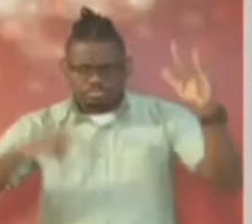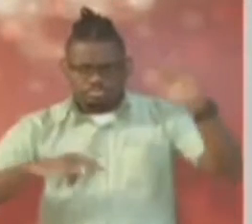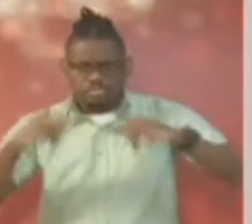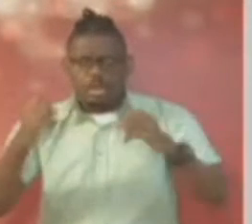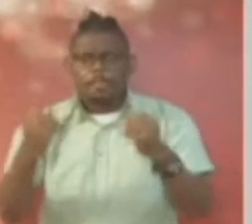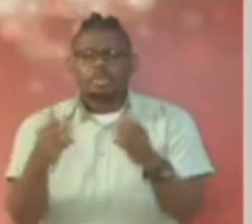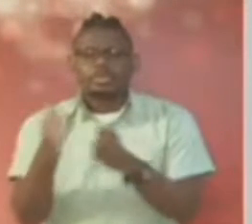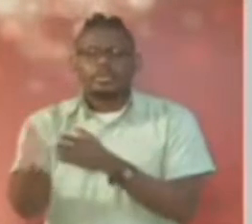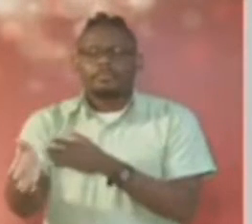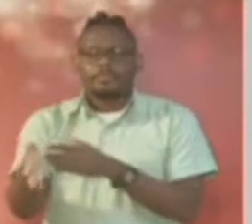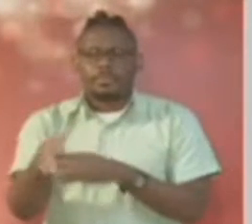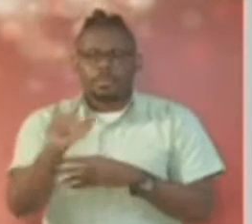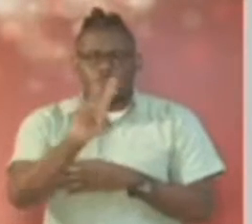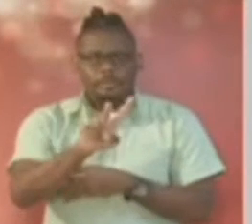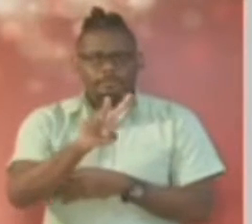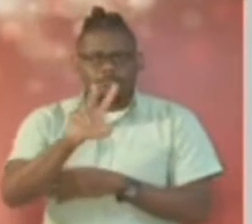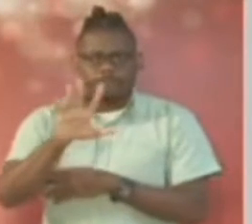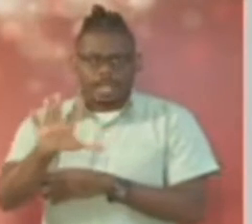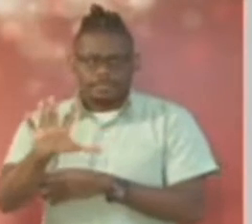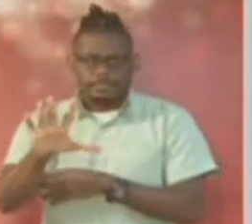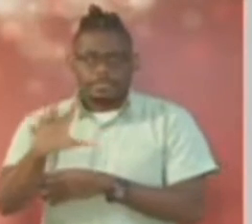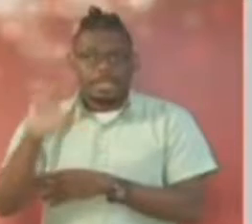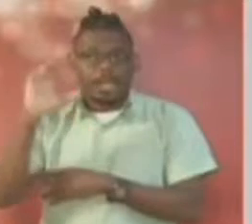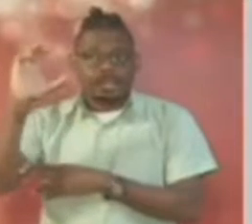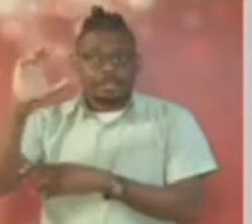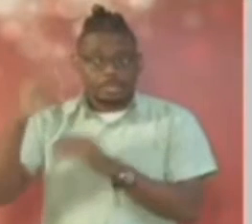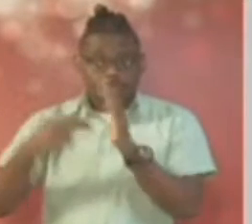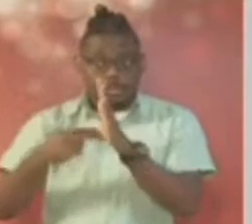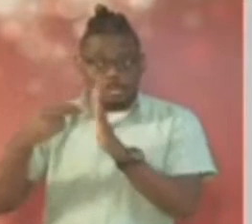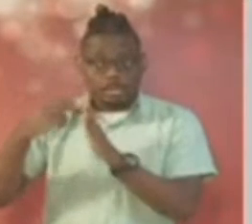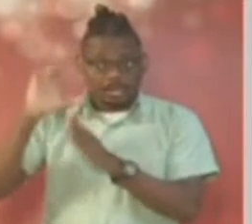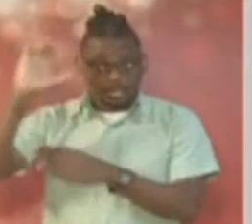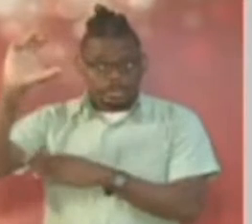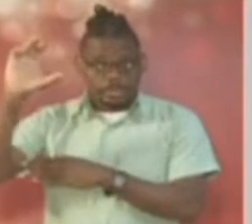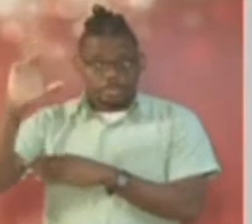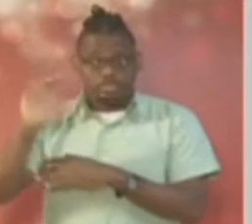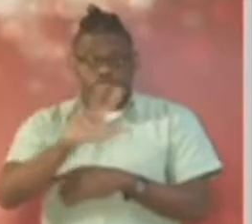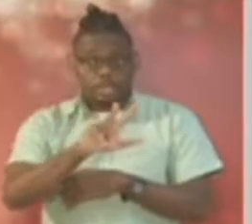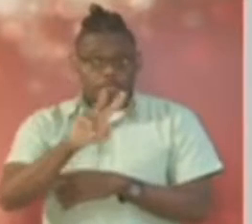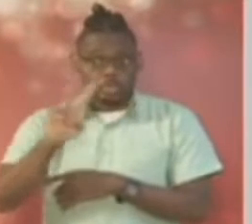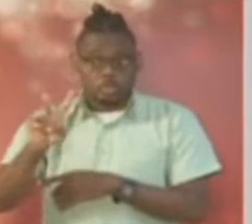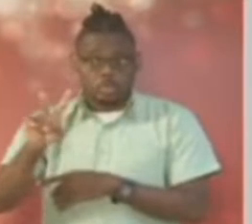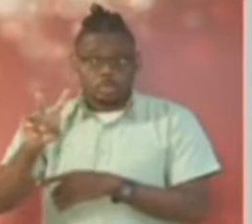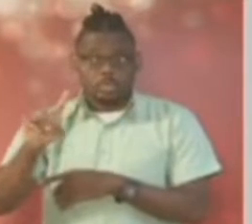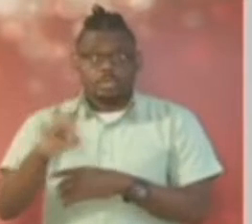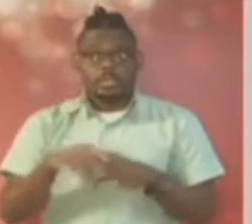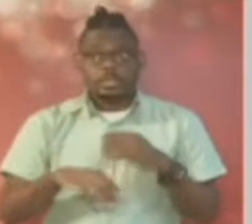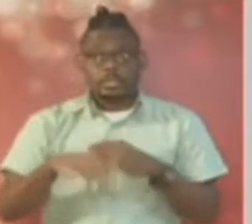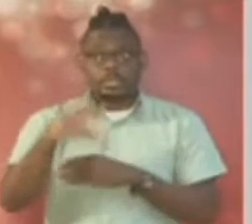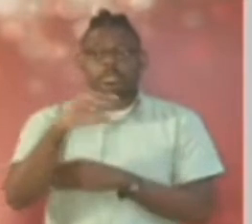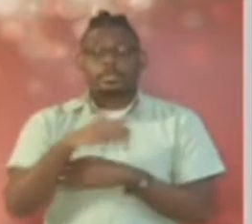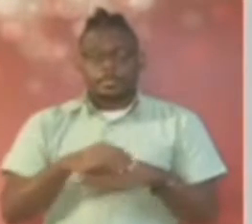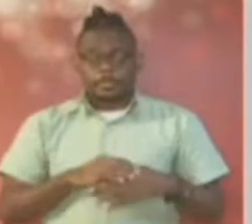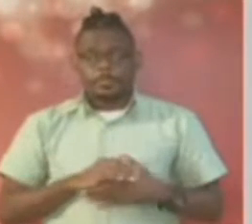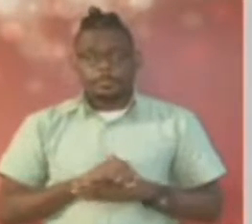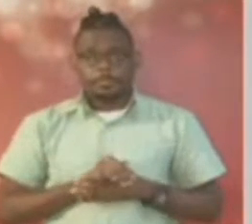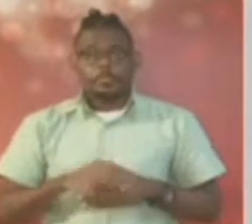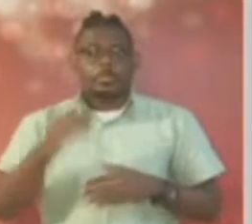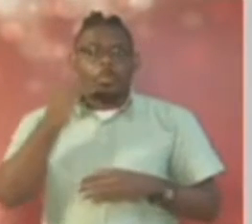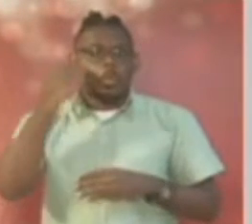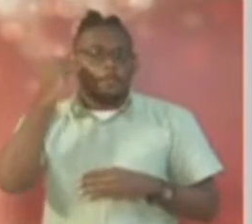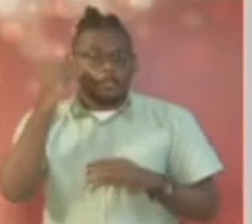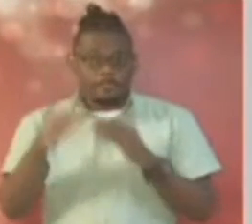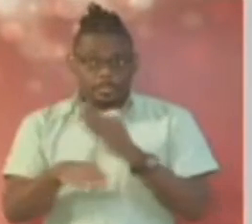have 25 persons at the Chancellor Hotel, 32 at Cascadia Hotel, Homer Football 42,